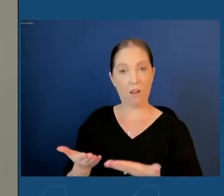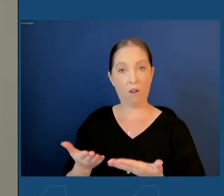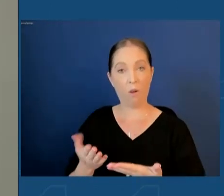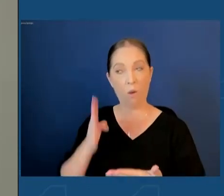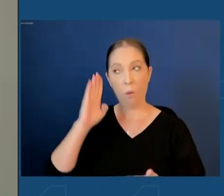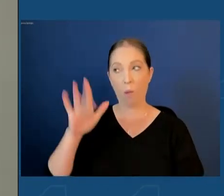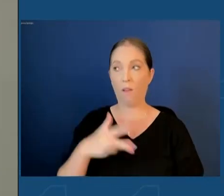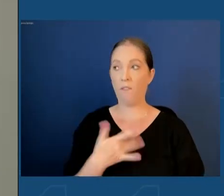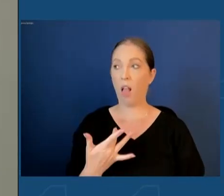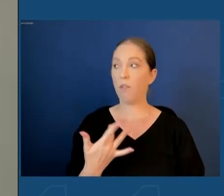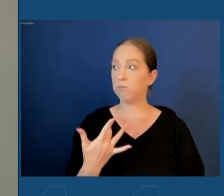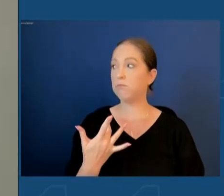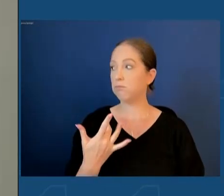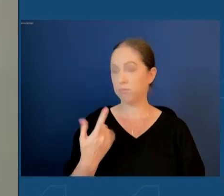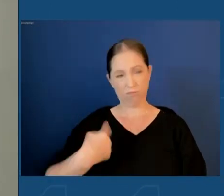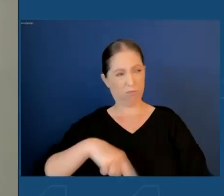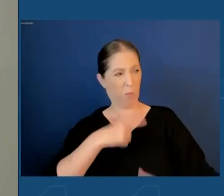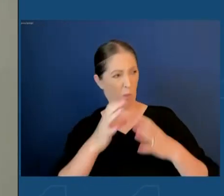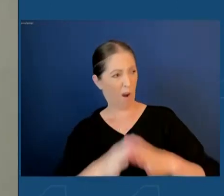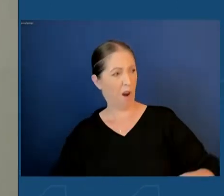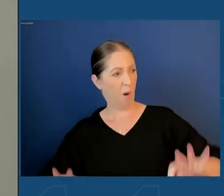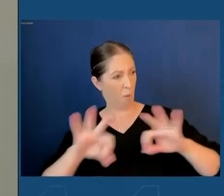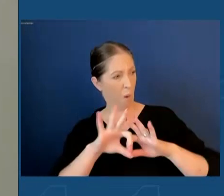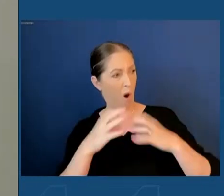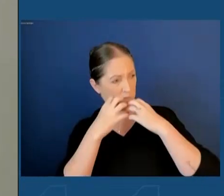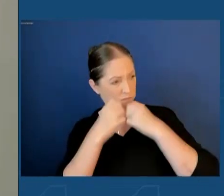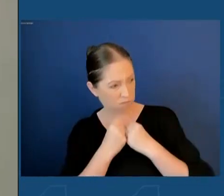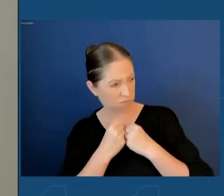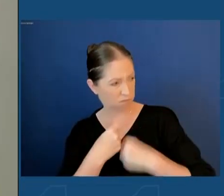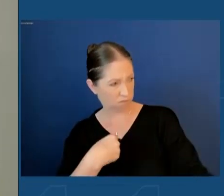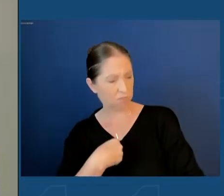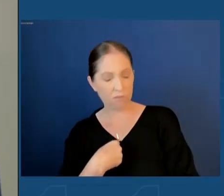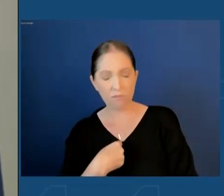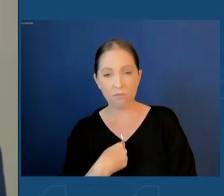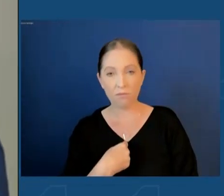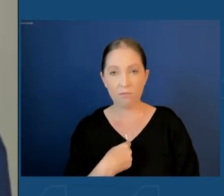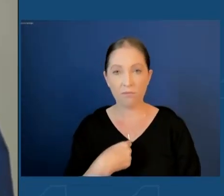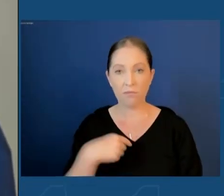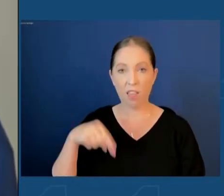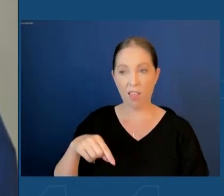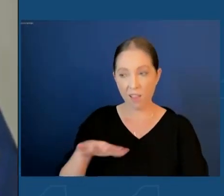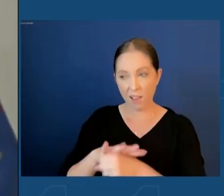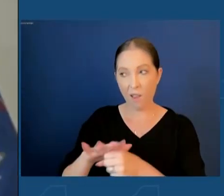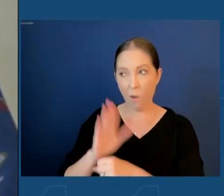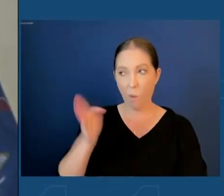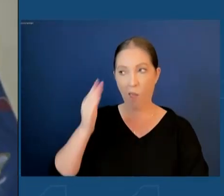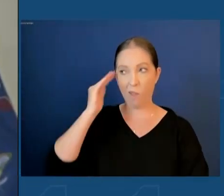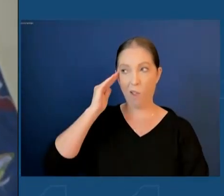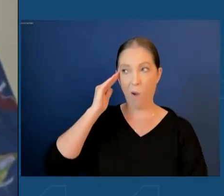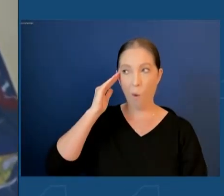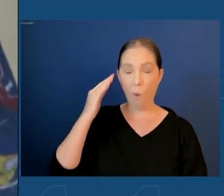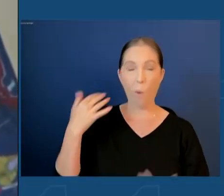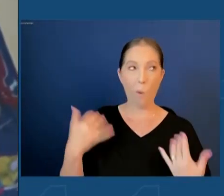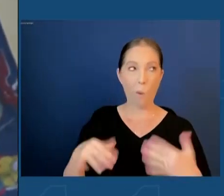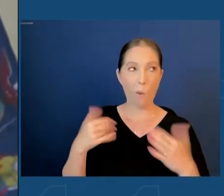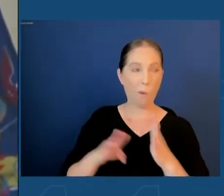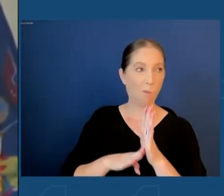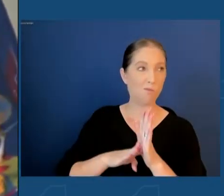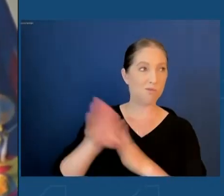that they matter and that this region will really know it's taking off. I am so excited